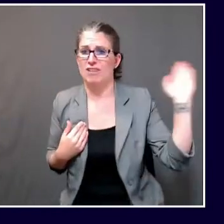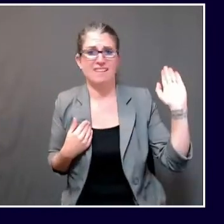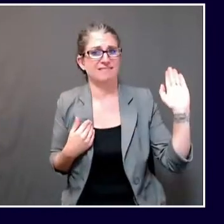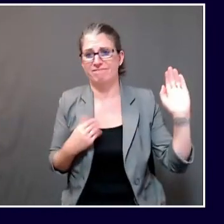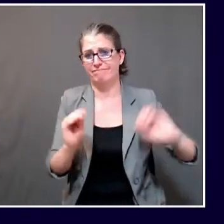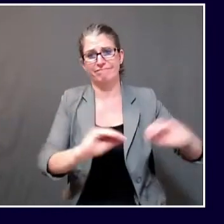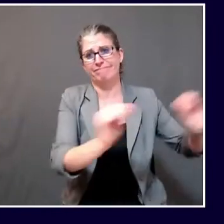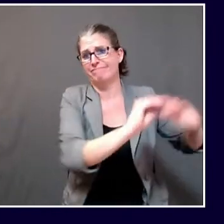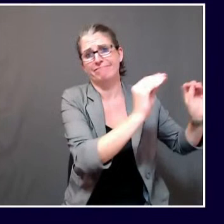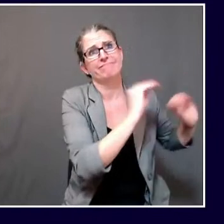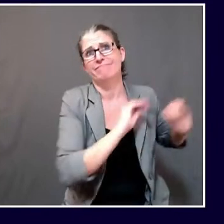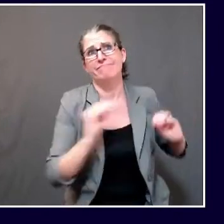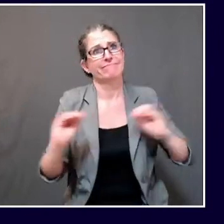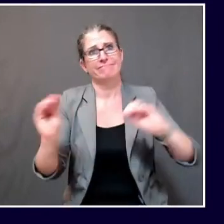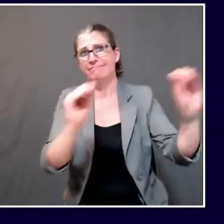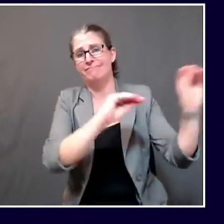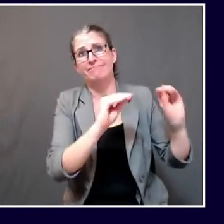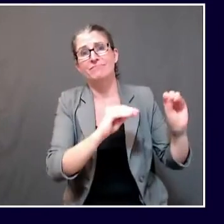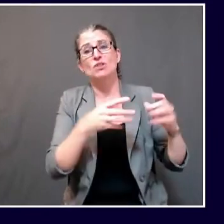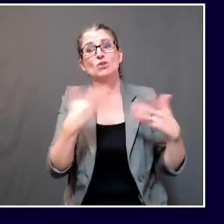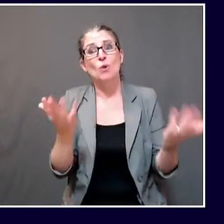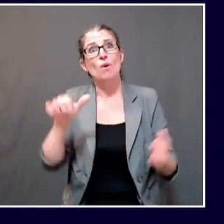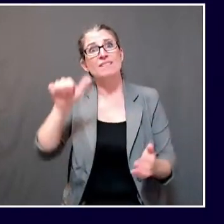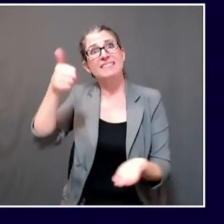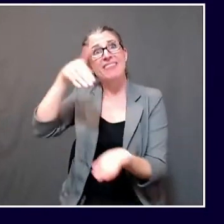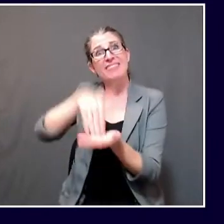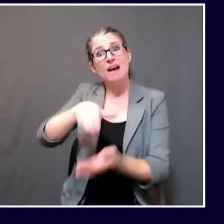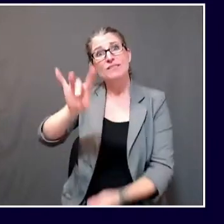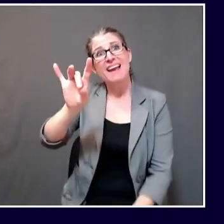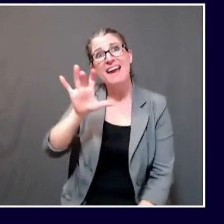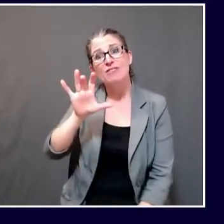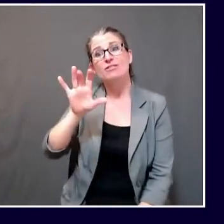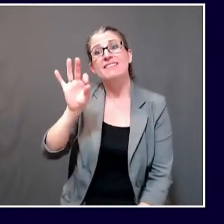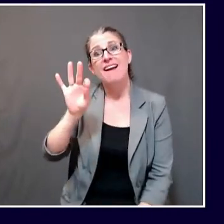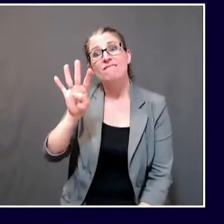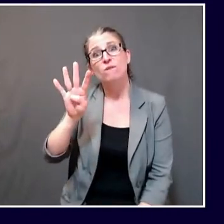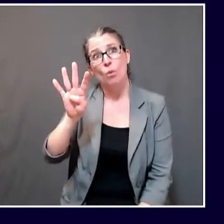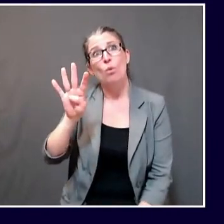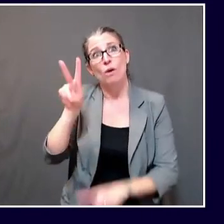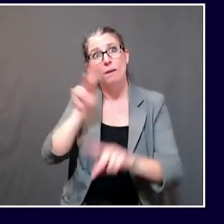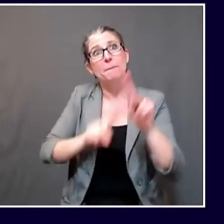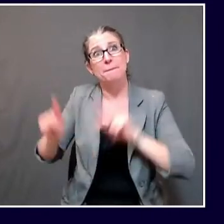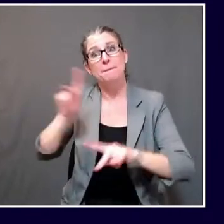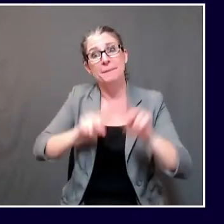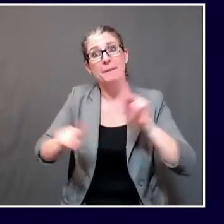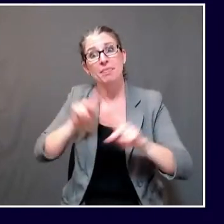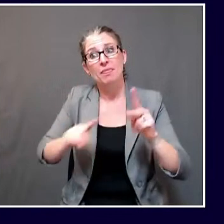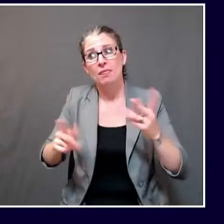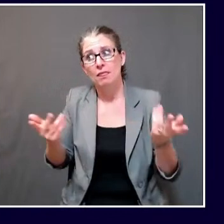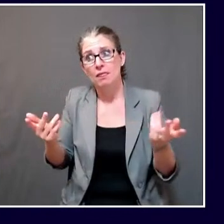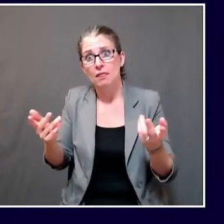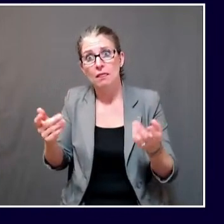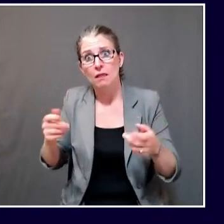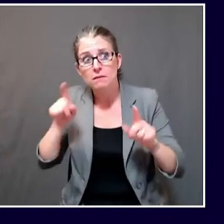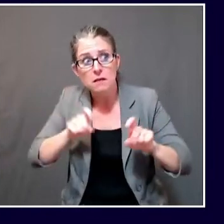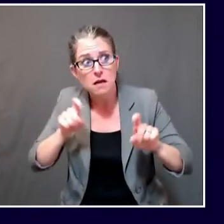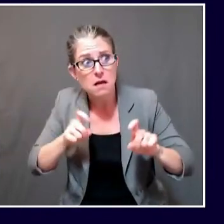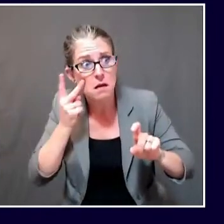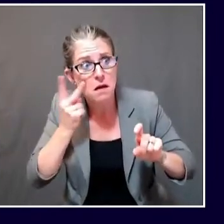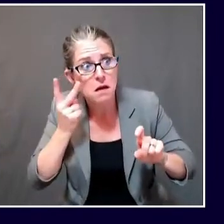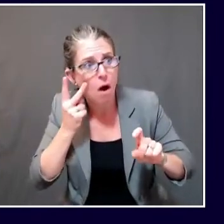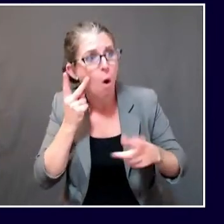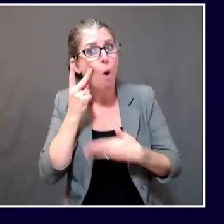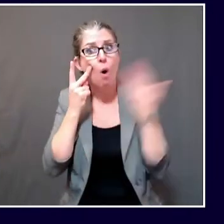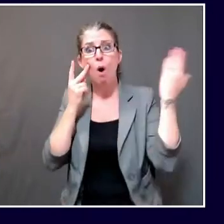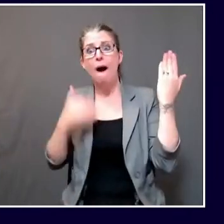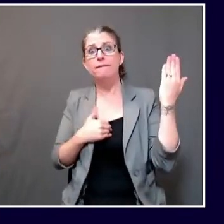10,894, have been negative. And finally, before I turn things over to Secretary Dunlap, I'd